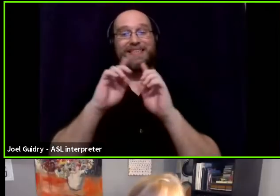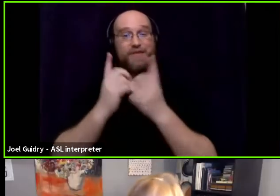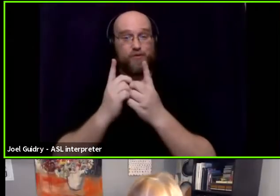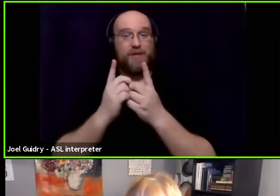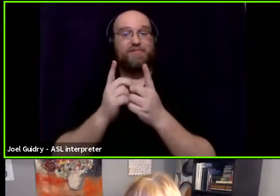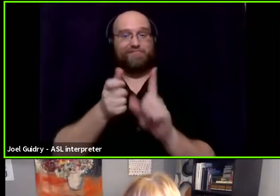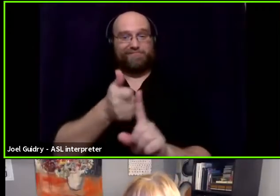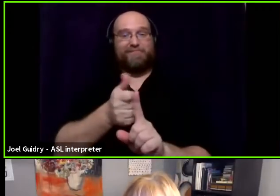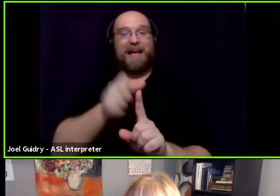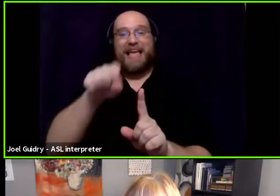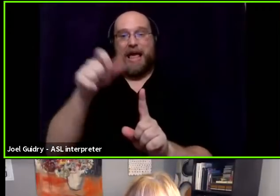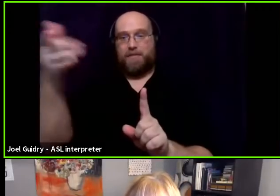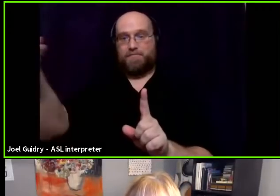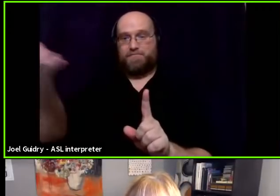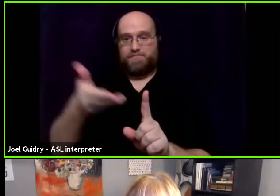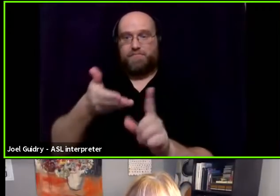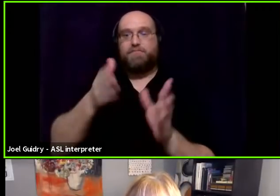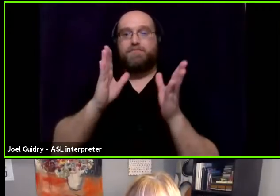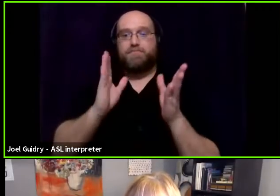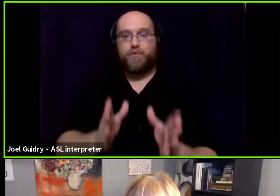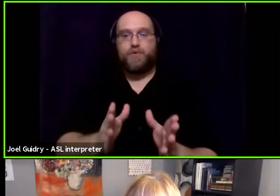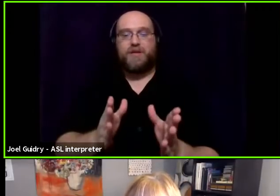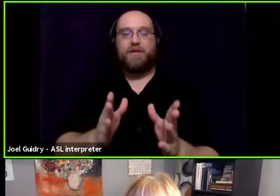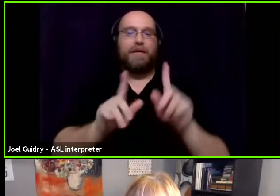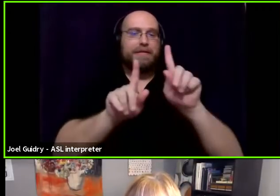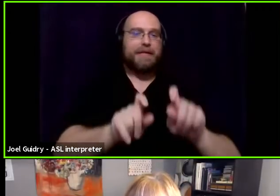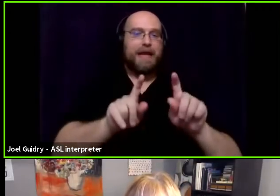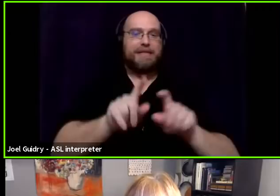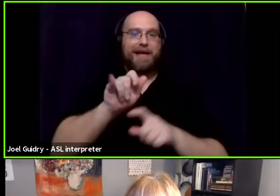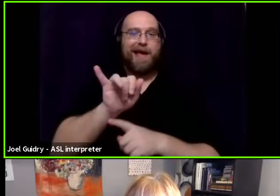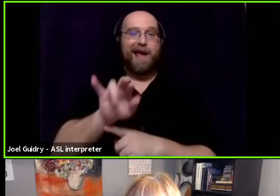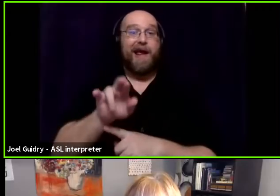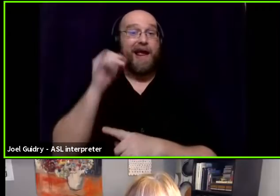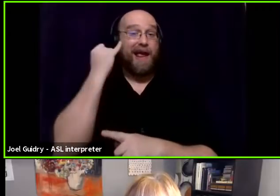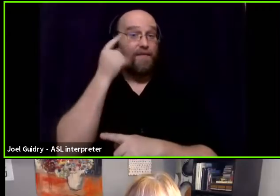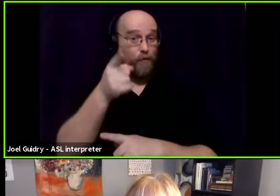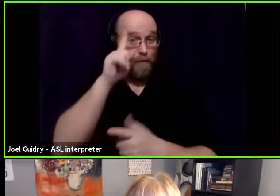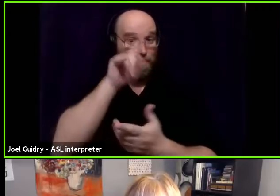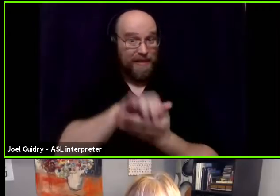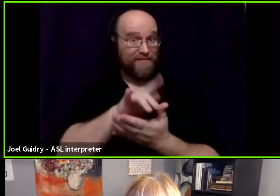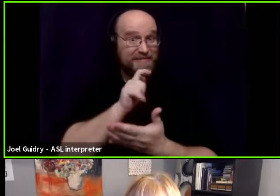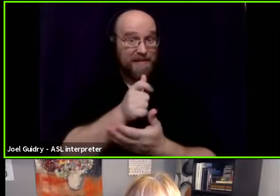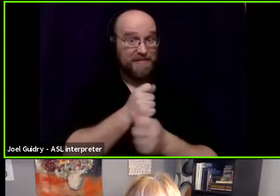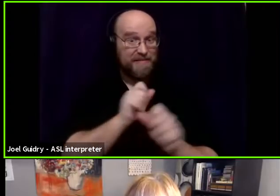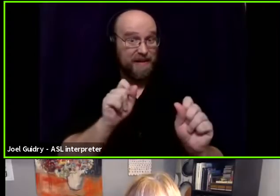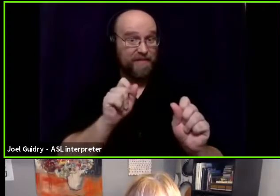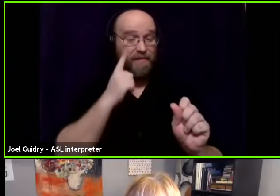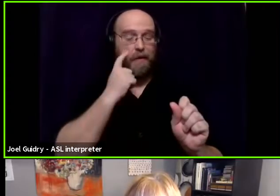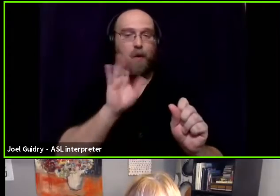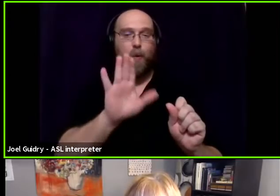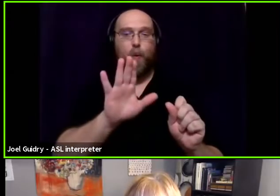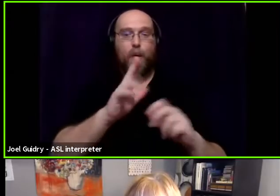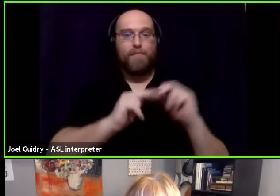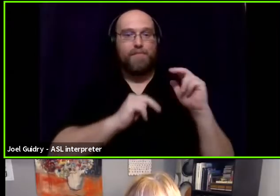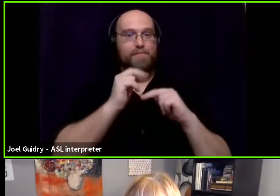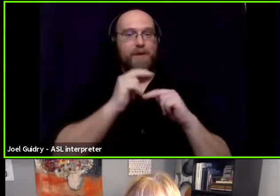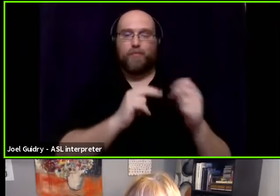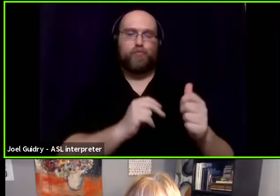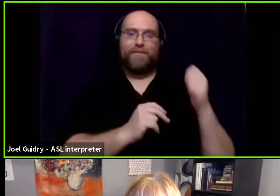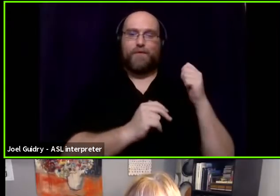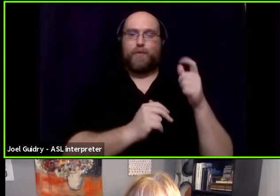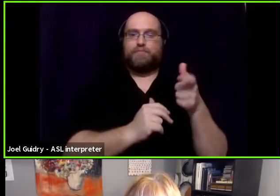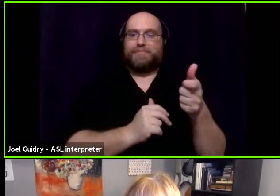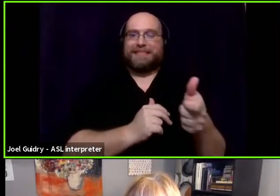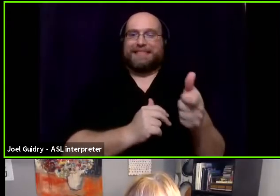air tested. If you believe it's not safe and your building refuses to have it tested, then your